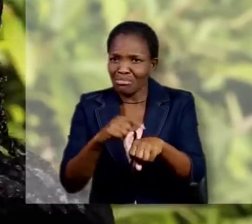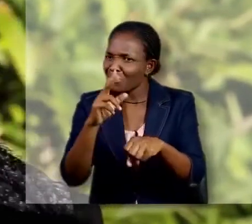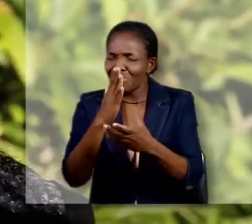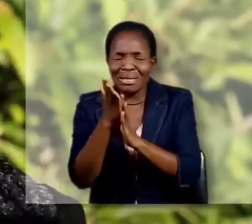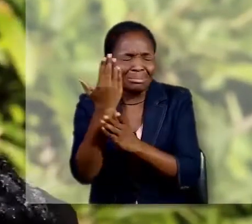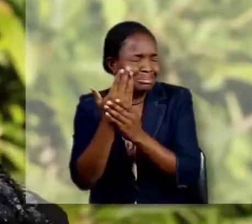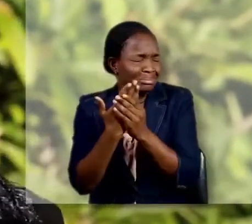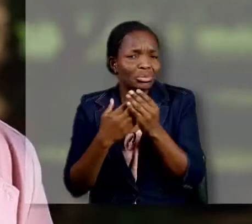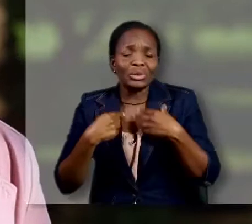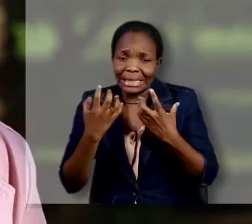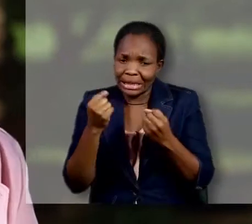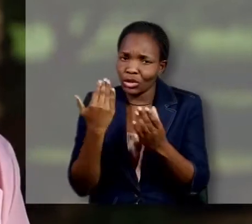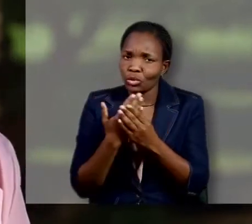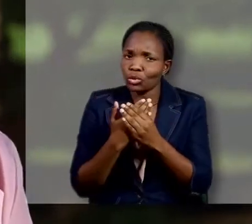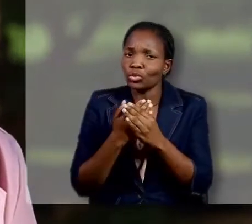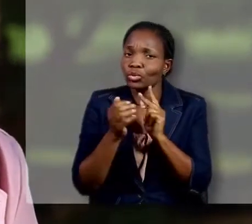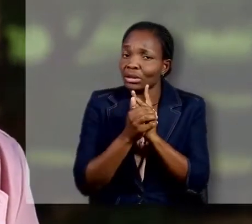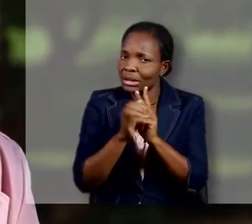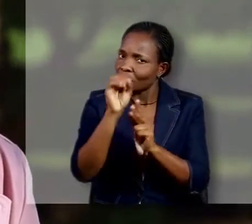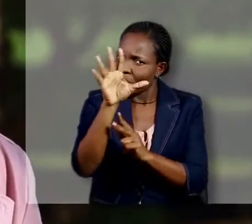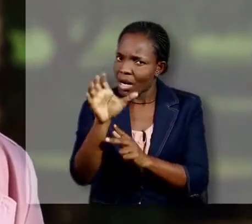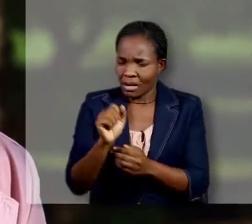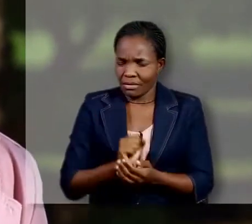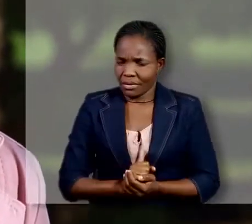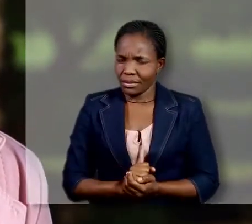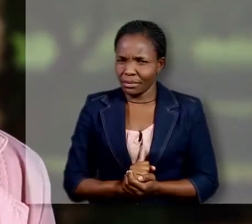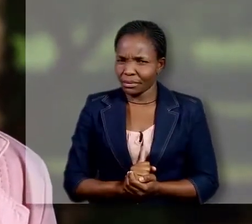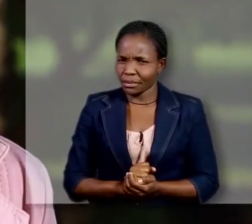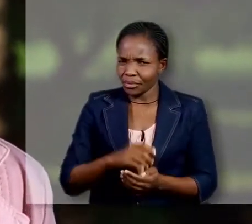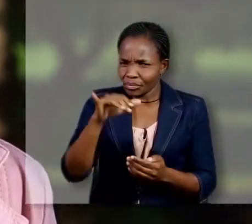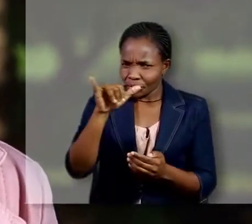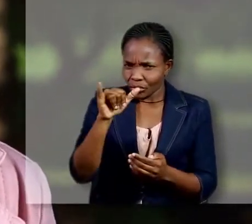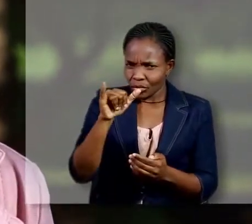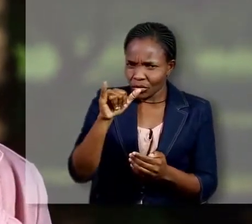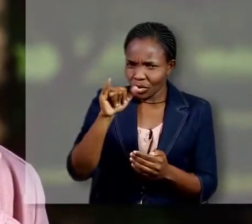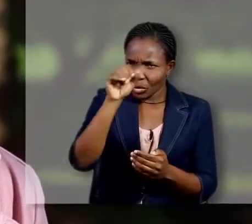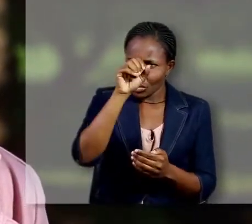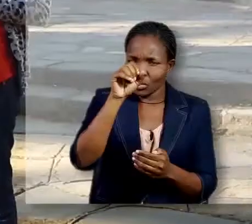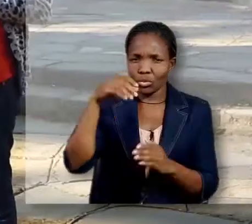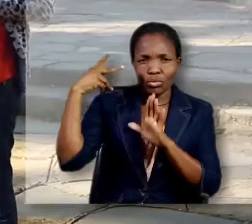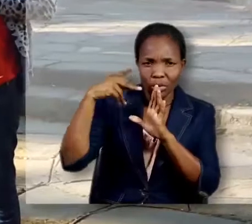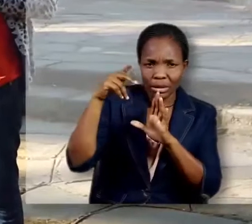new leaders in Africa. And what political system would best suit Africa?